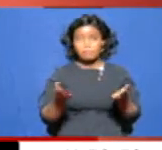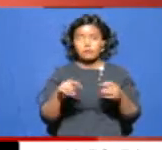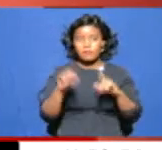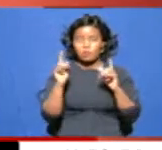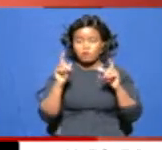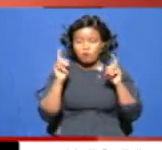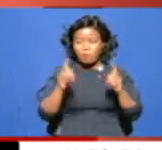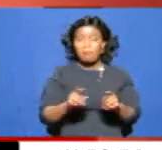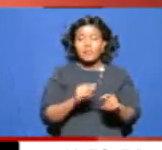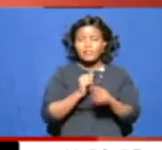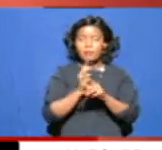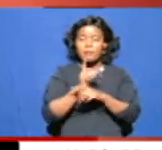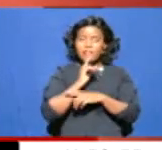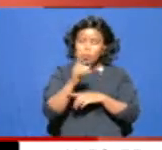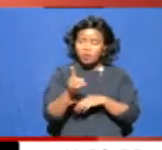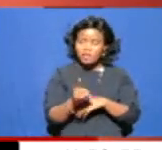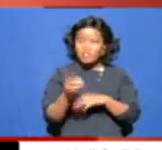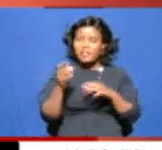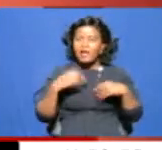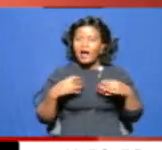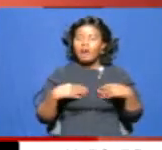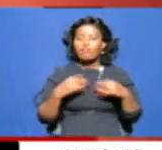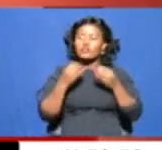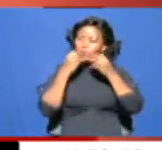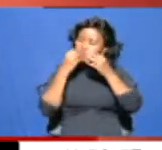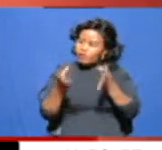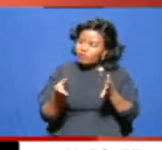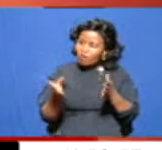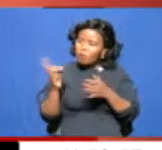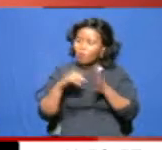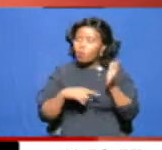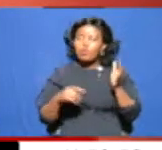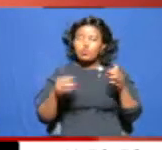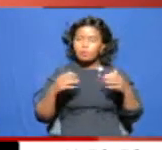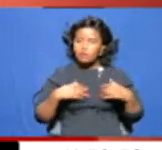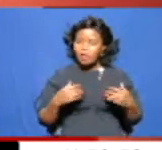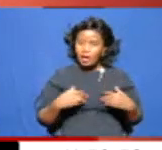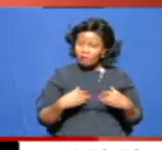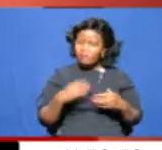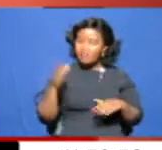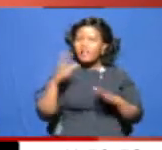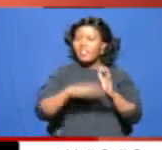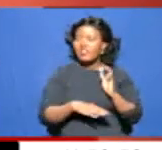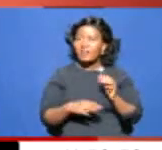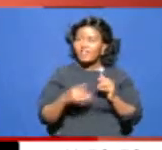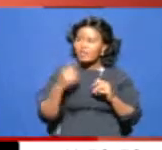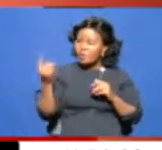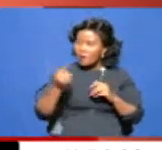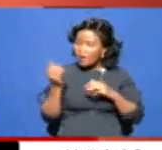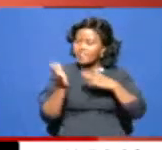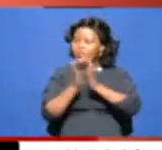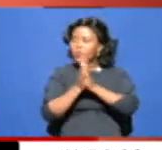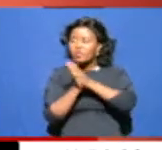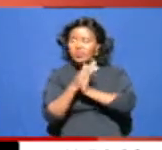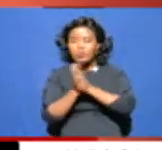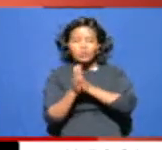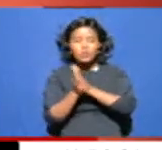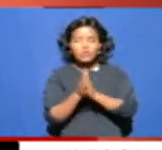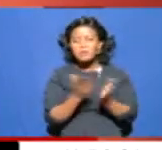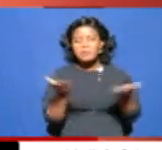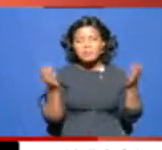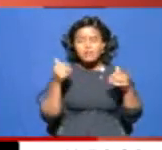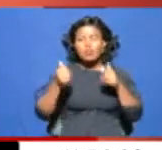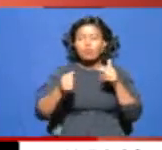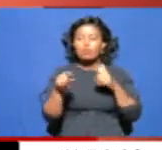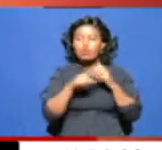themselves better, ensure that they give us what we need to consume, instead of this hullabaloo and sarcasm that we always see on